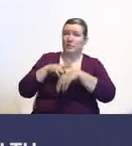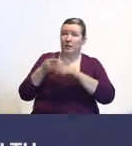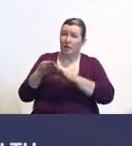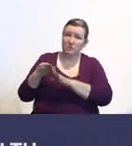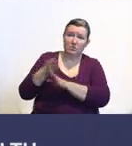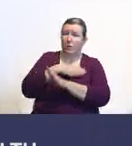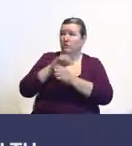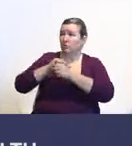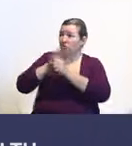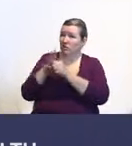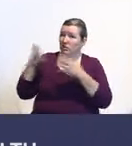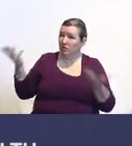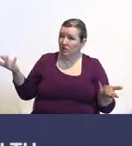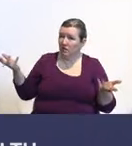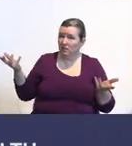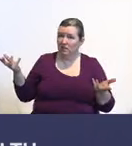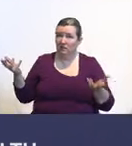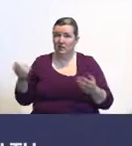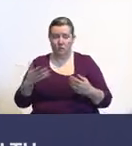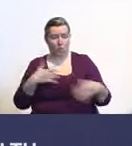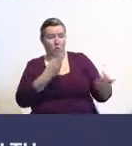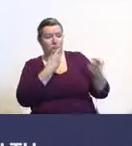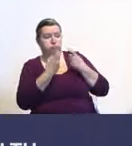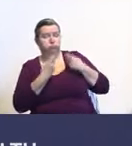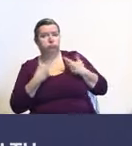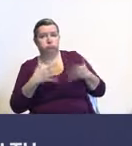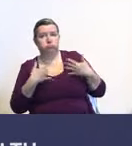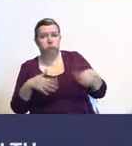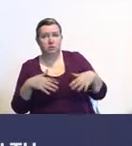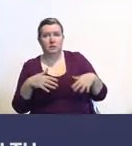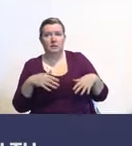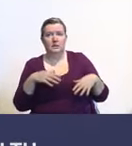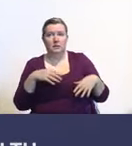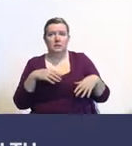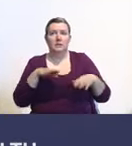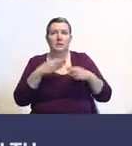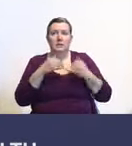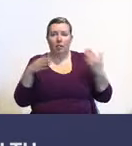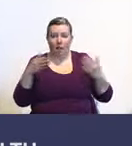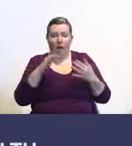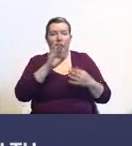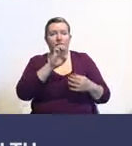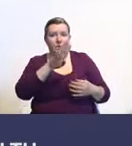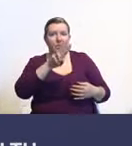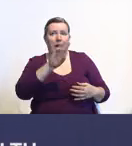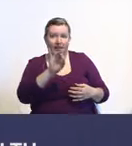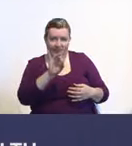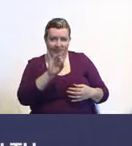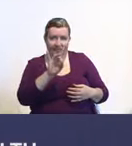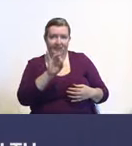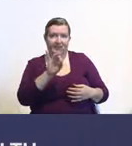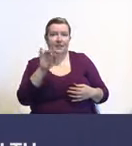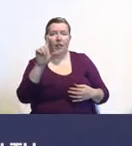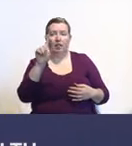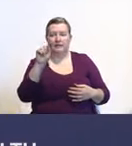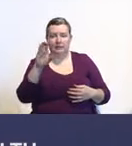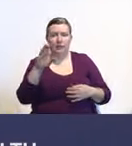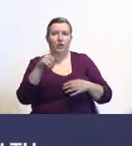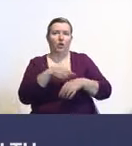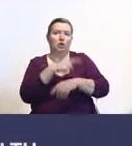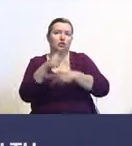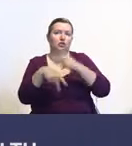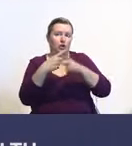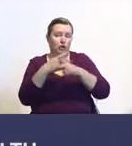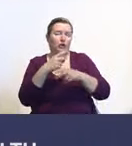first, if I understood several questions on the deadlines that are coming up, February 28th, long-term care rates, what are you doing to ensure